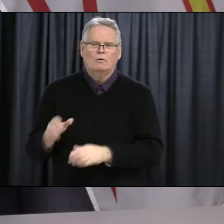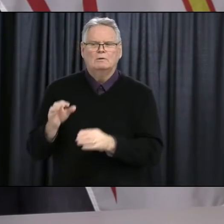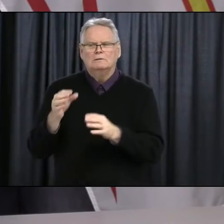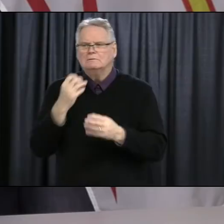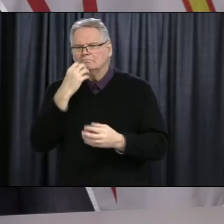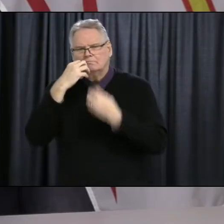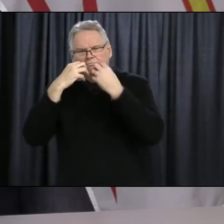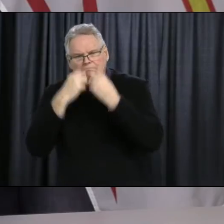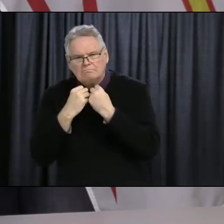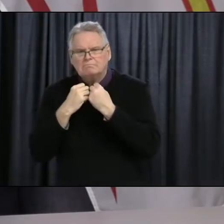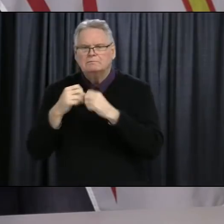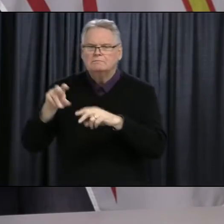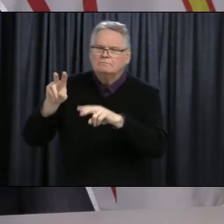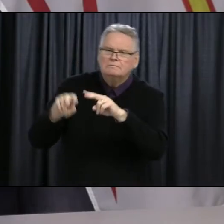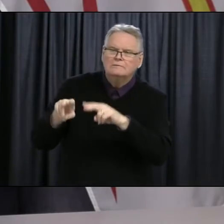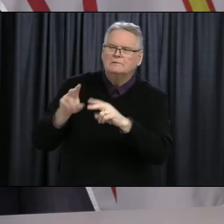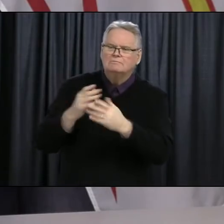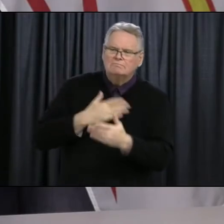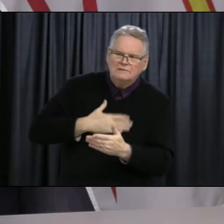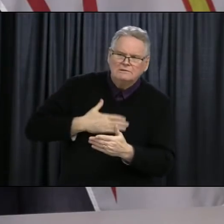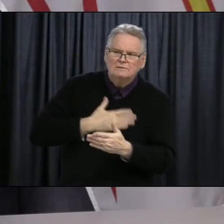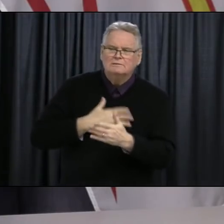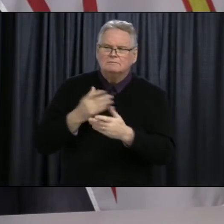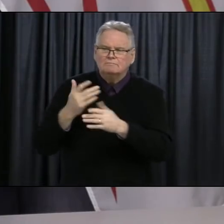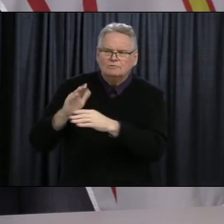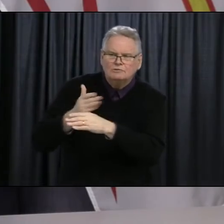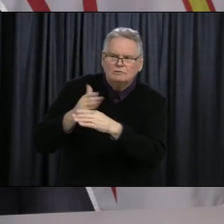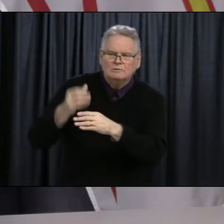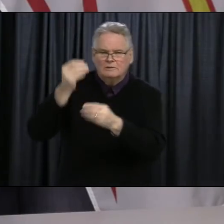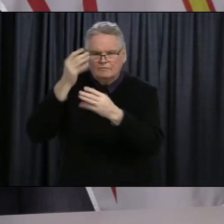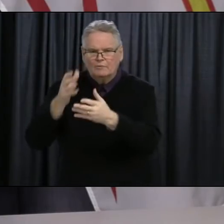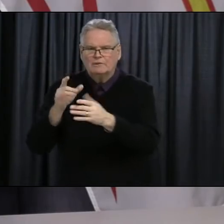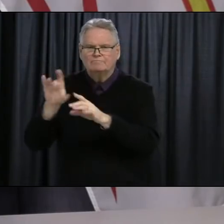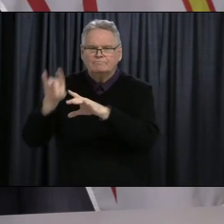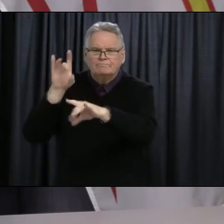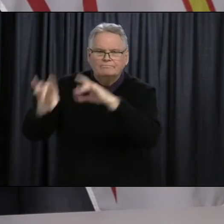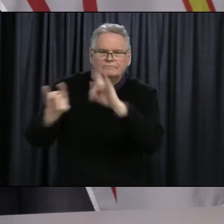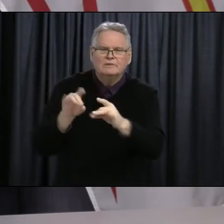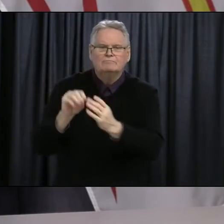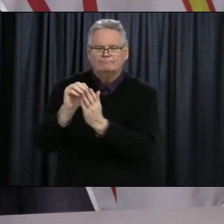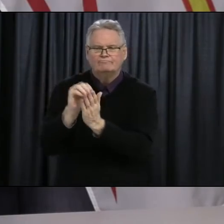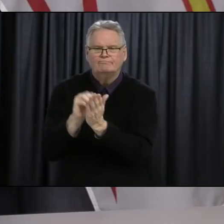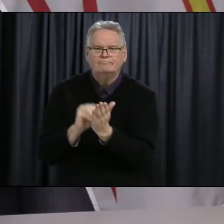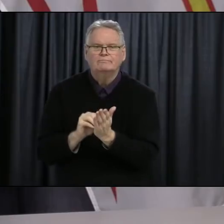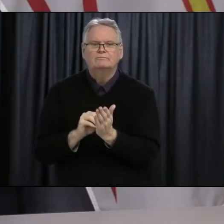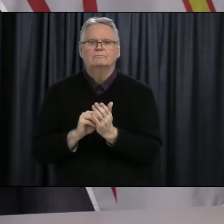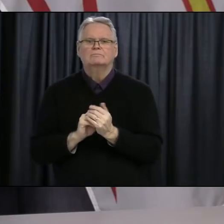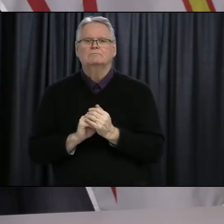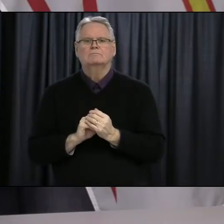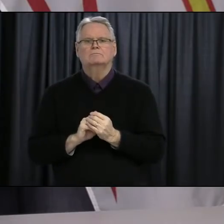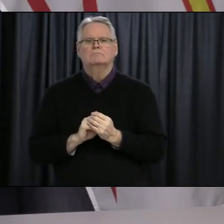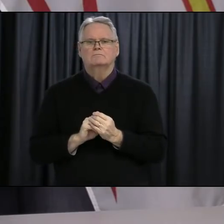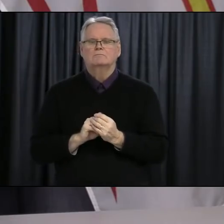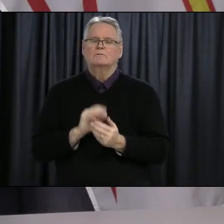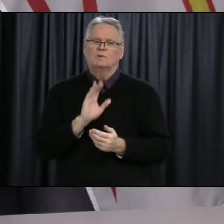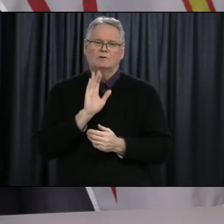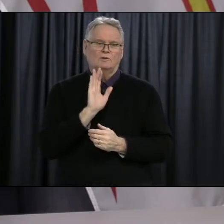that could be associated with that person in front of them. And that's their goal, is to find that out. So,